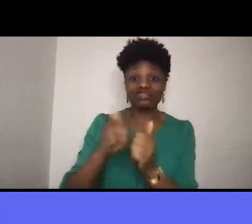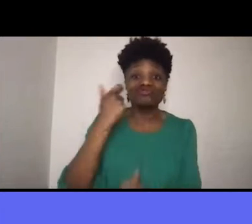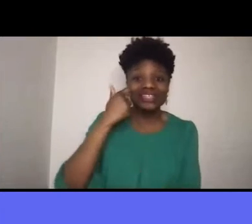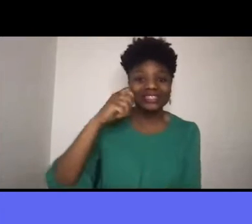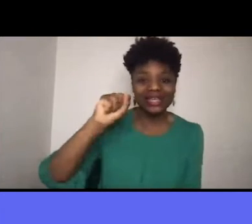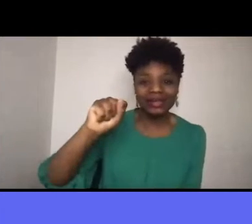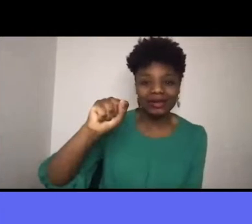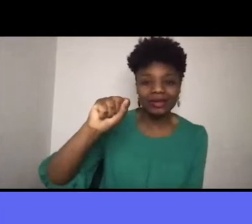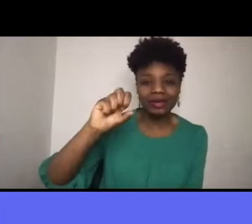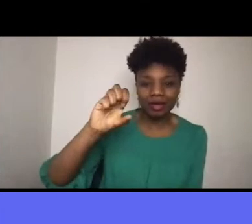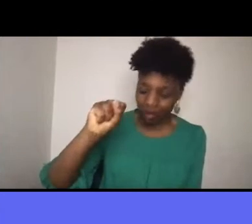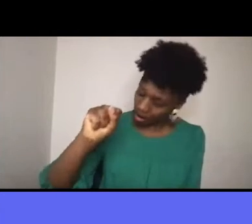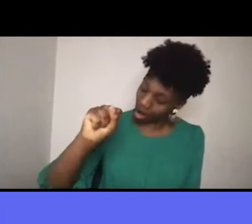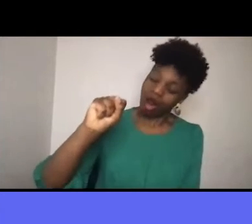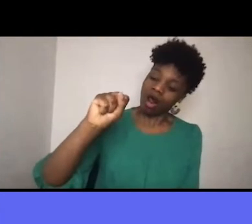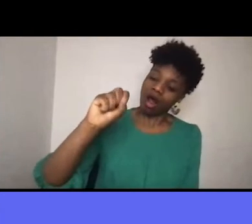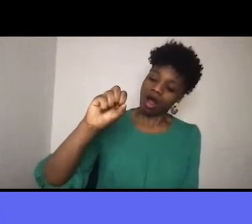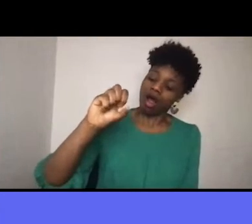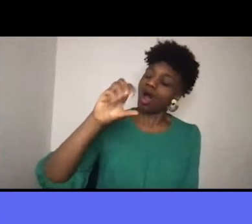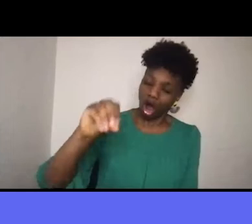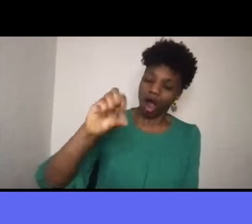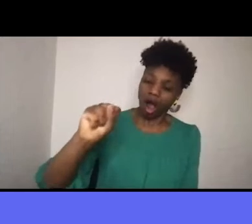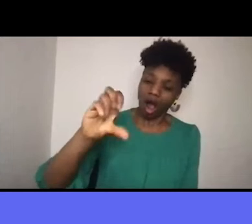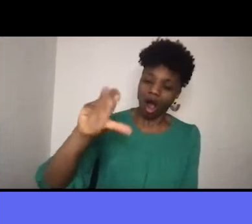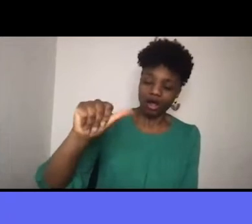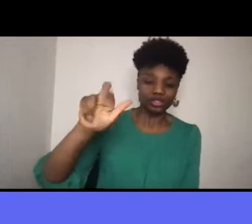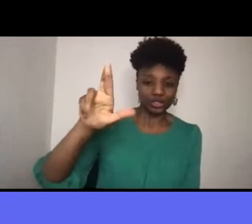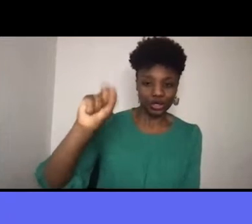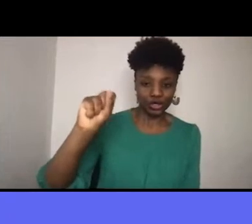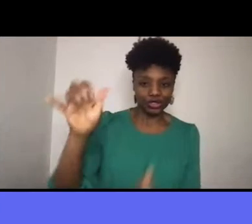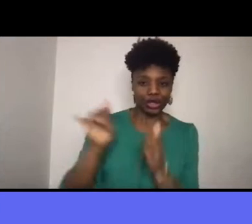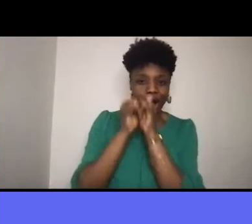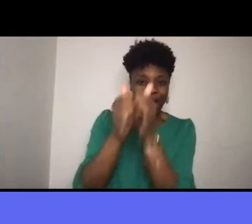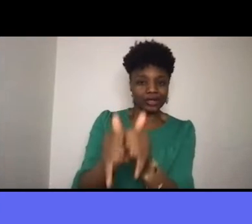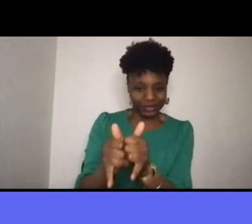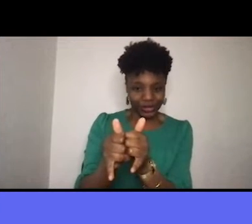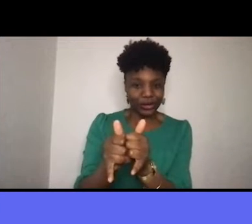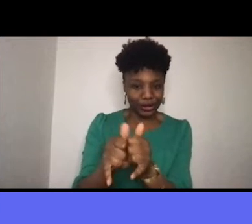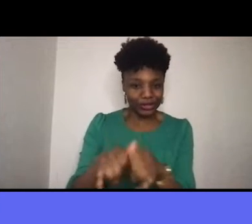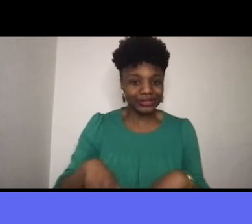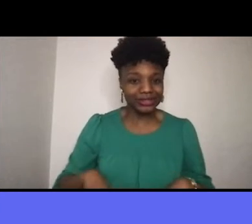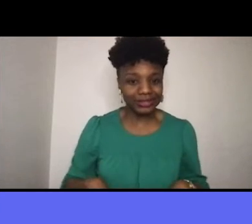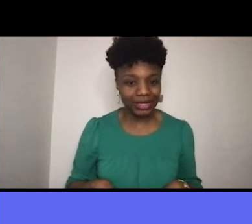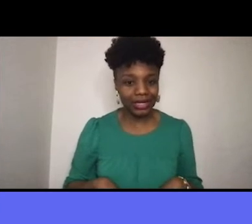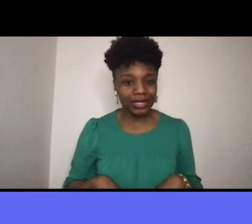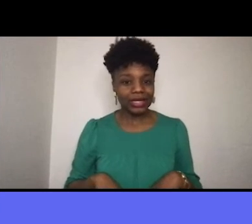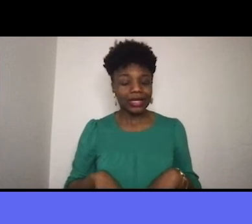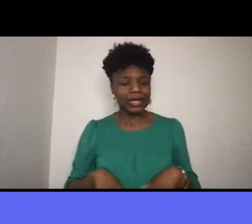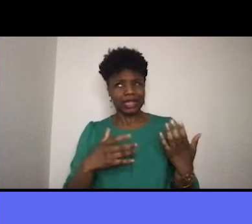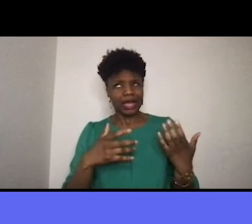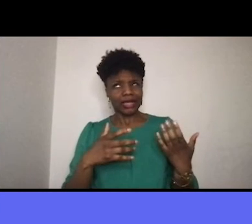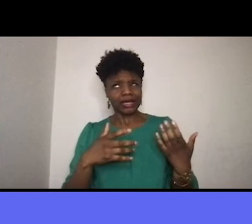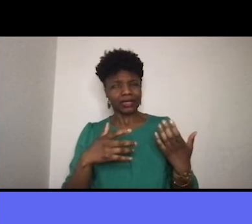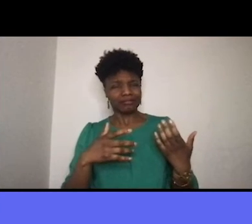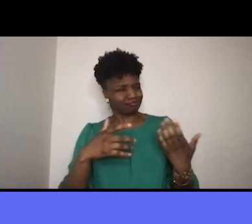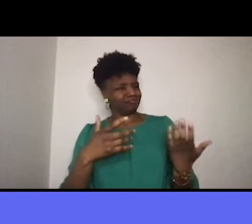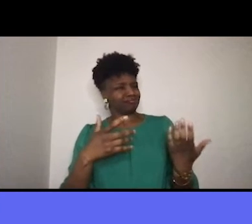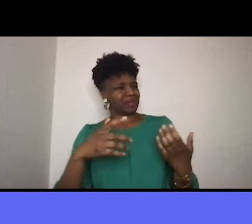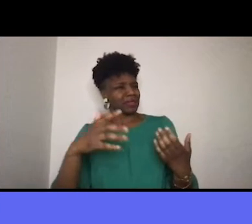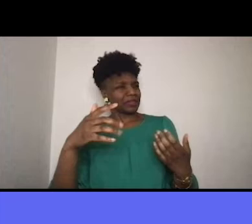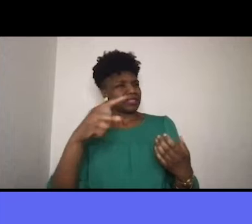It was saying they got overshadowed for being like finally getting an Oscar, when it's like this black man should have got an Oscar this whole